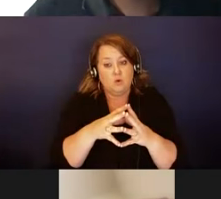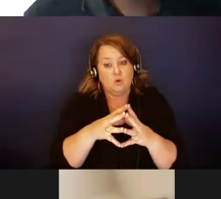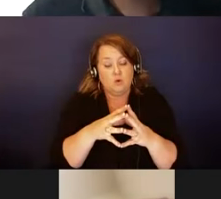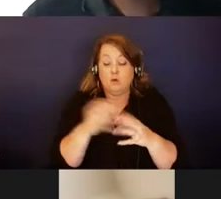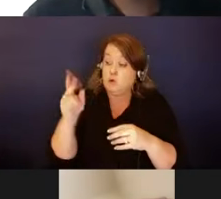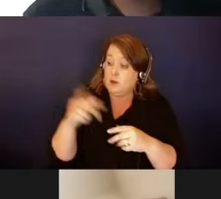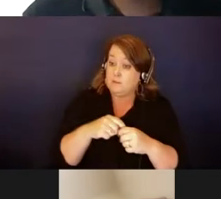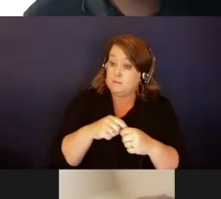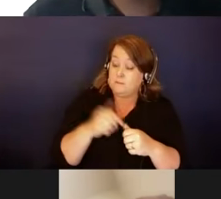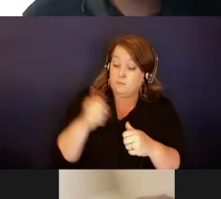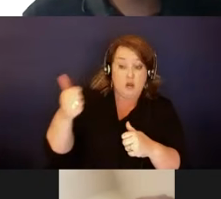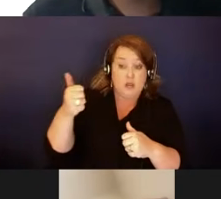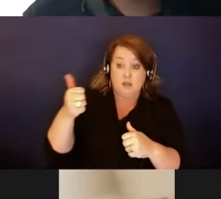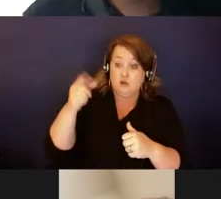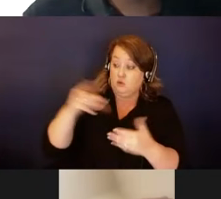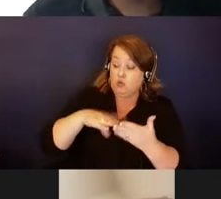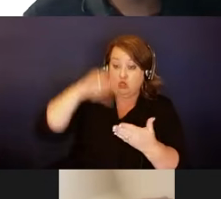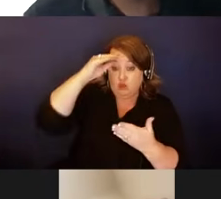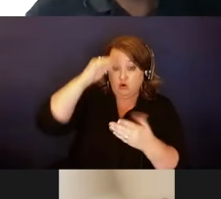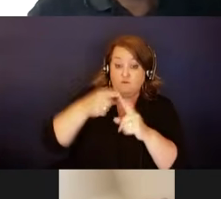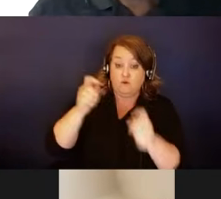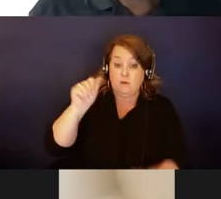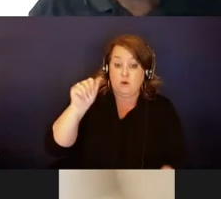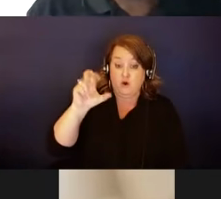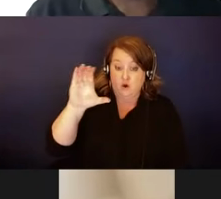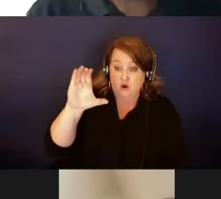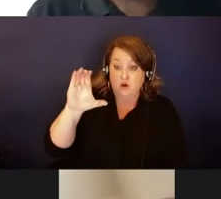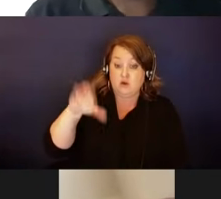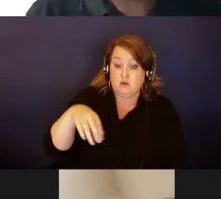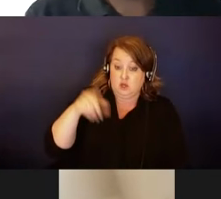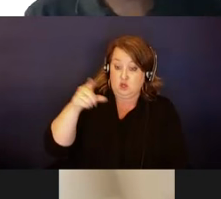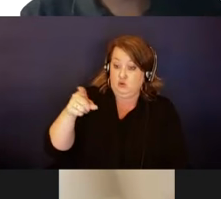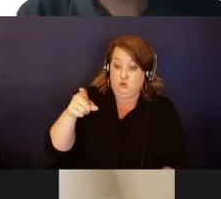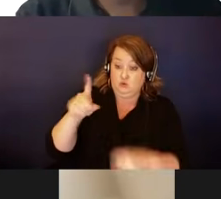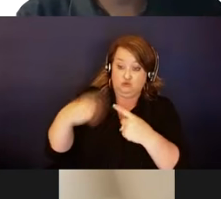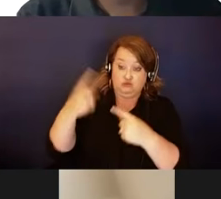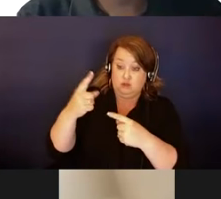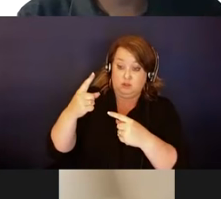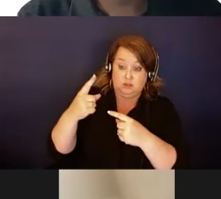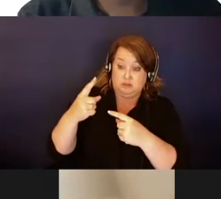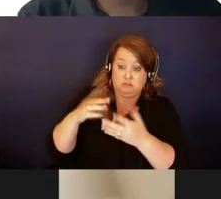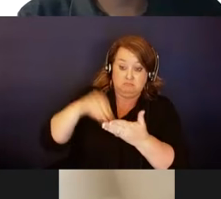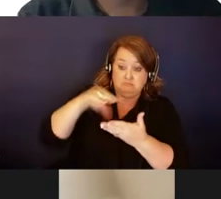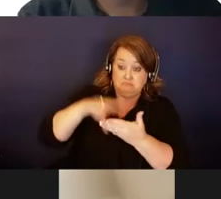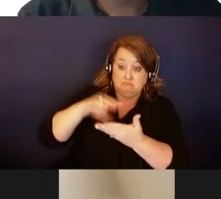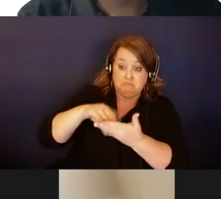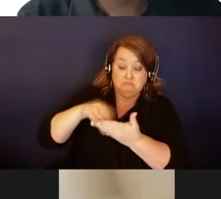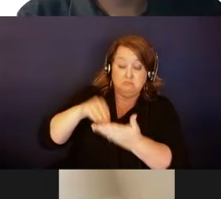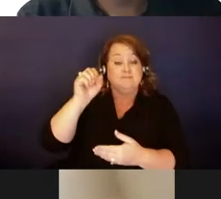okay, great. So you learned from the ARC and then you just grew from that. Yeah.